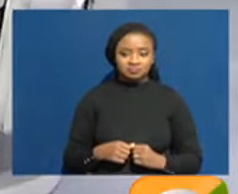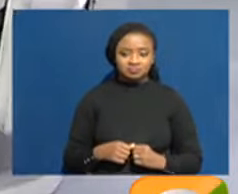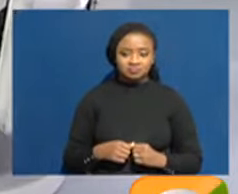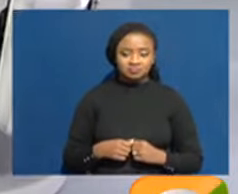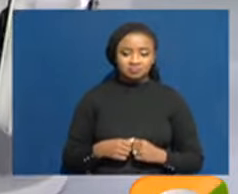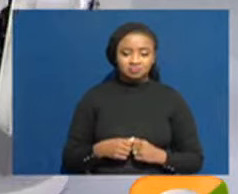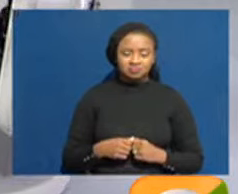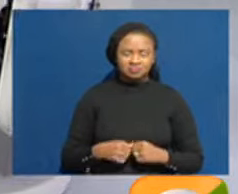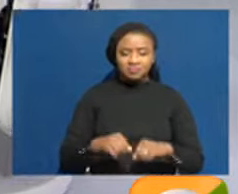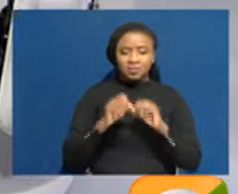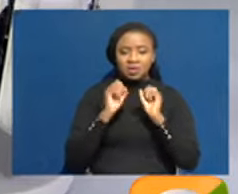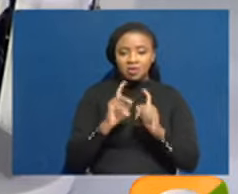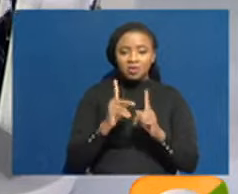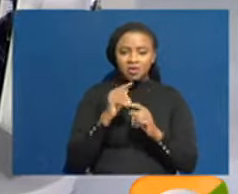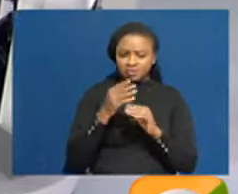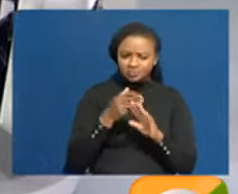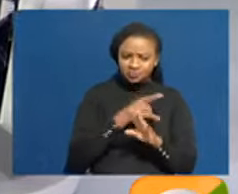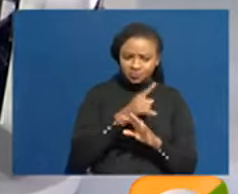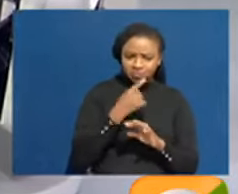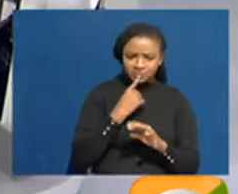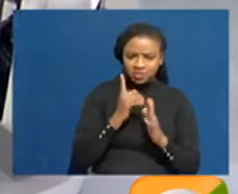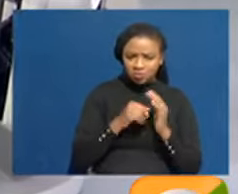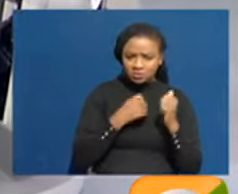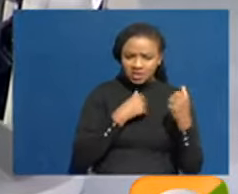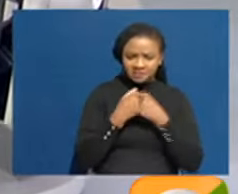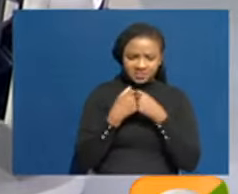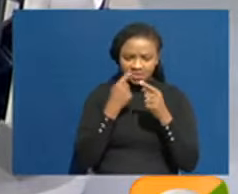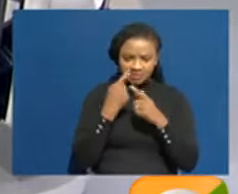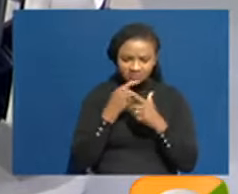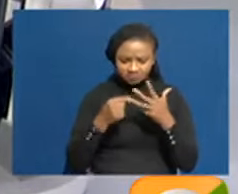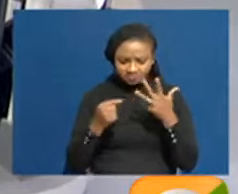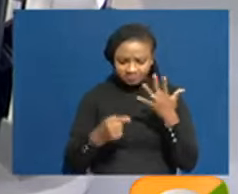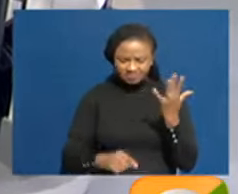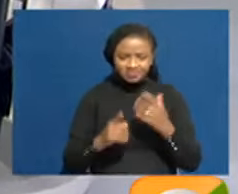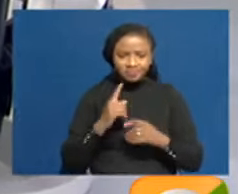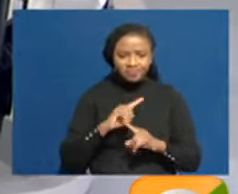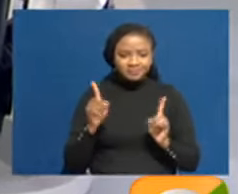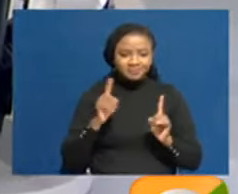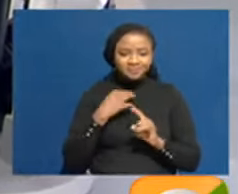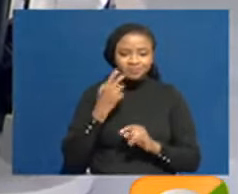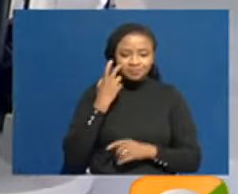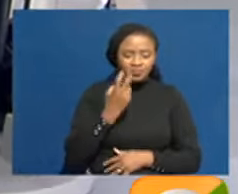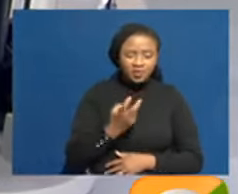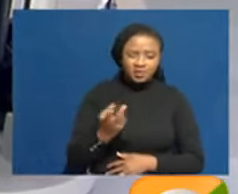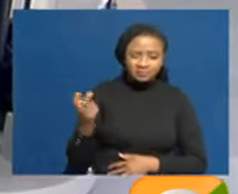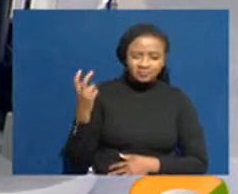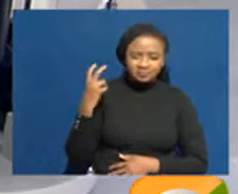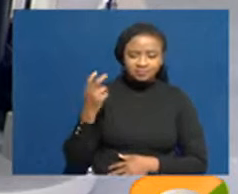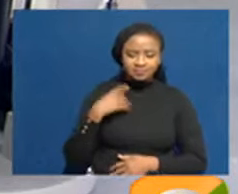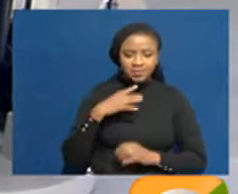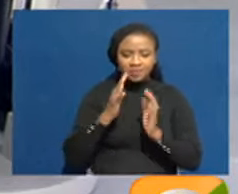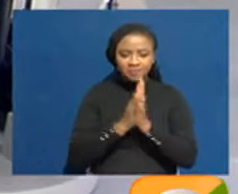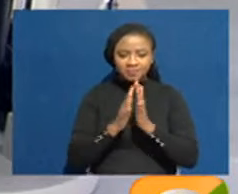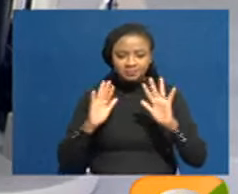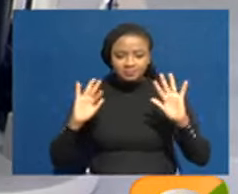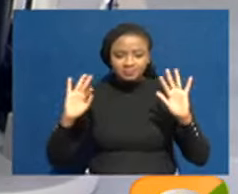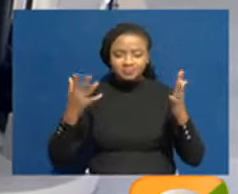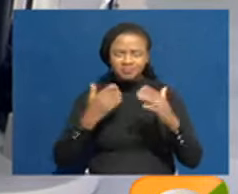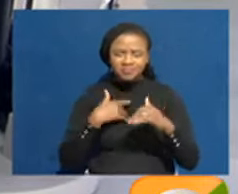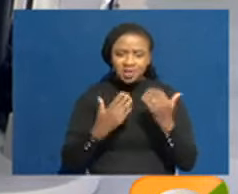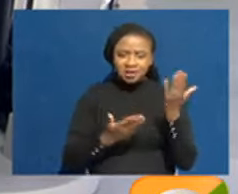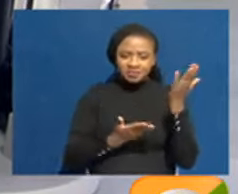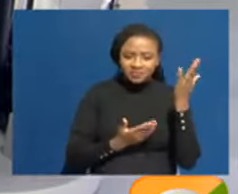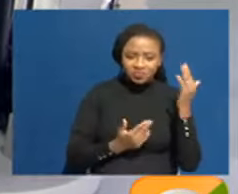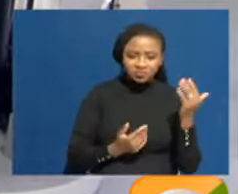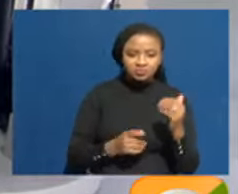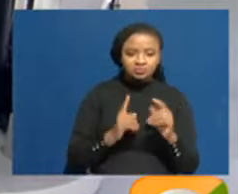about challenges, which we'll get to, yeah, but when you look back on the celebration, the joy, the yes, hope yes, Kenyans yes, had, yes, has that